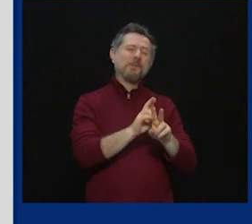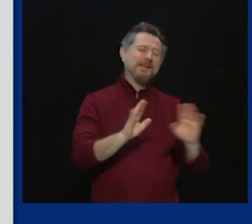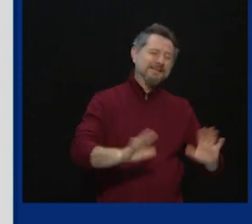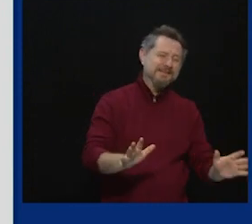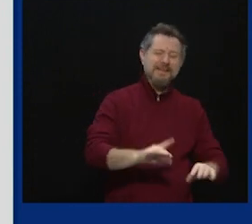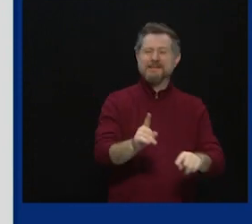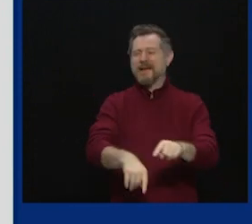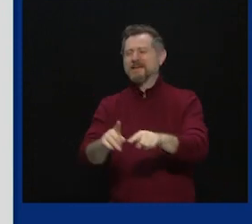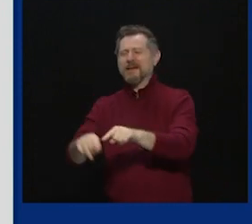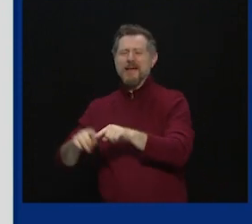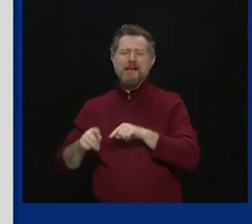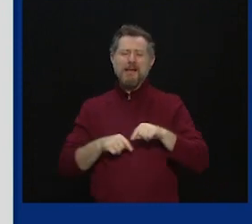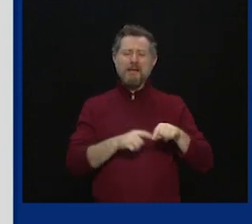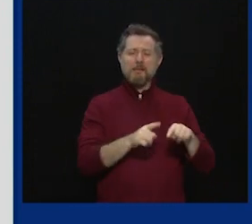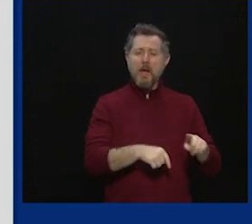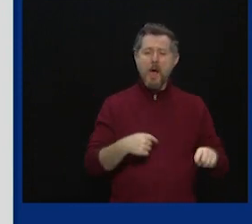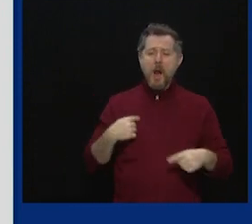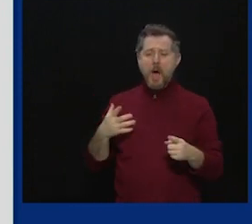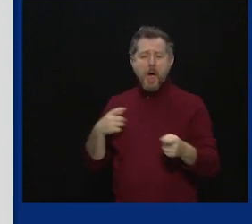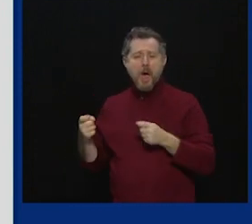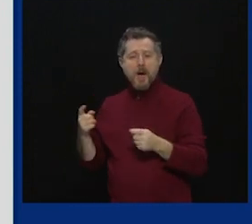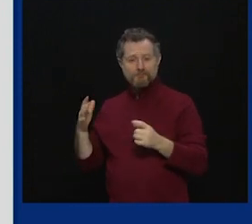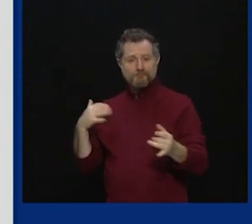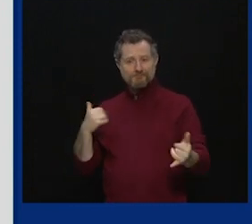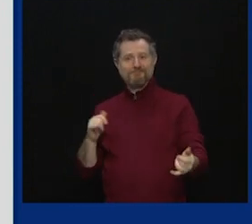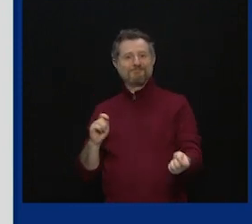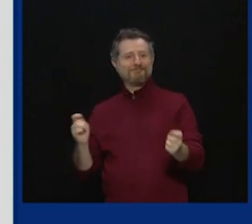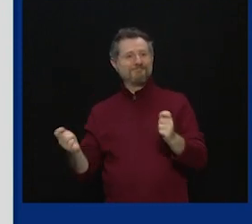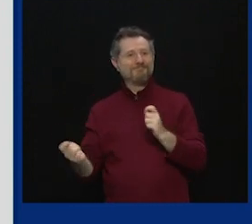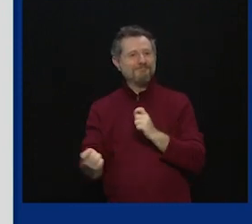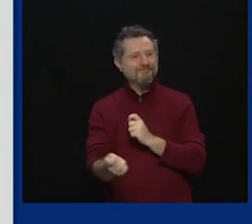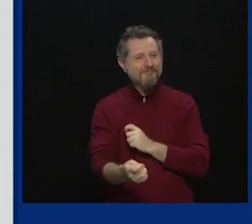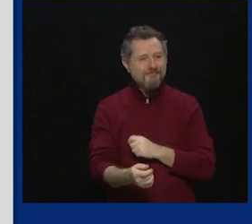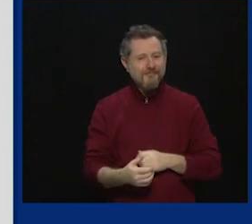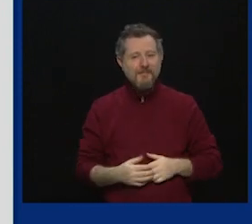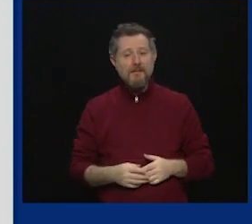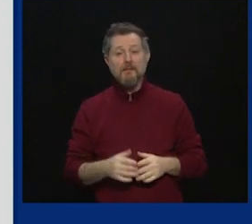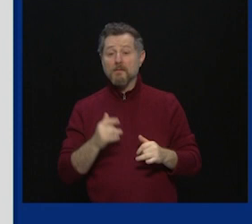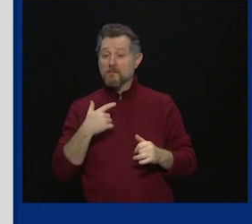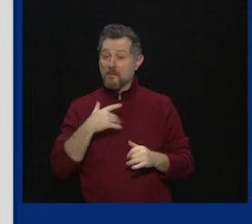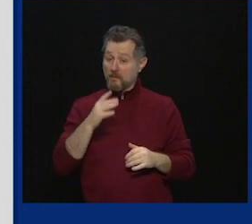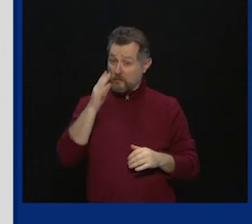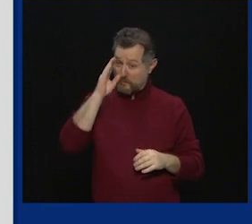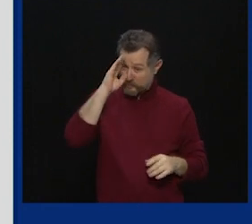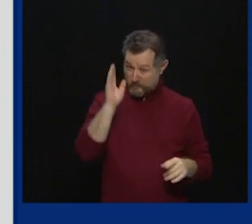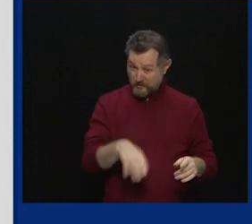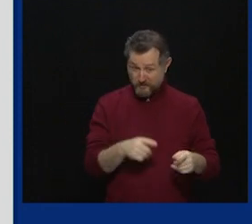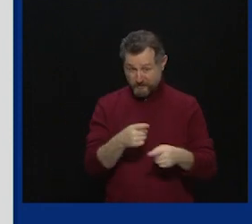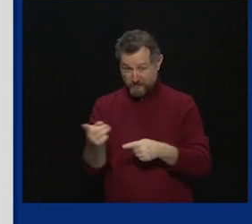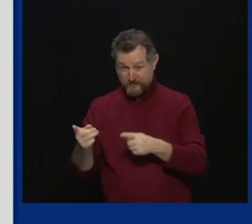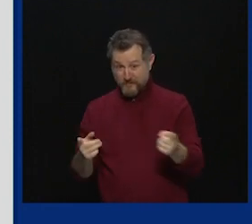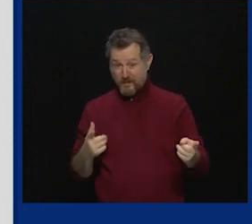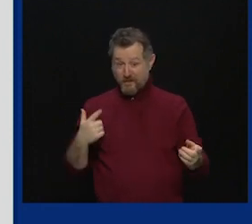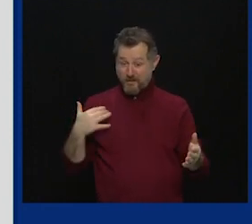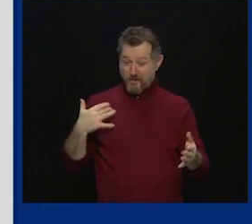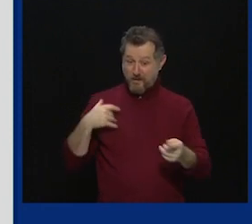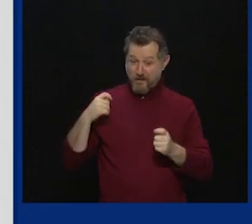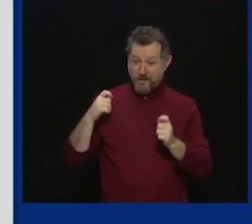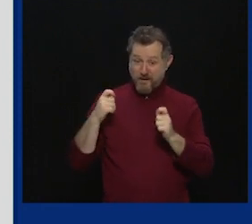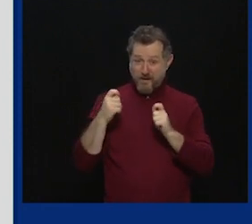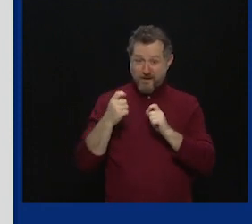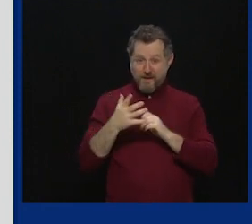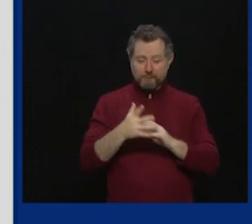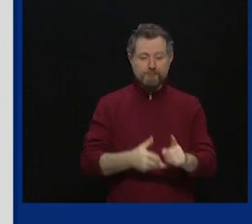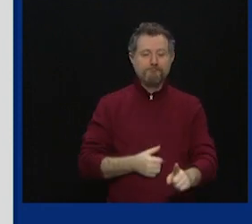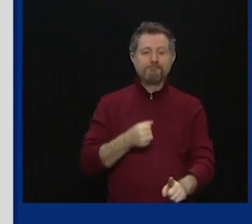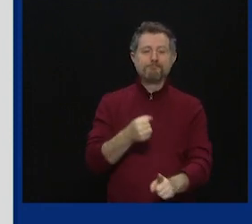so far since then. But we also know the cataclysmic effect that all of this had on the psyche of